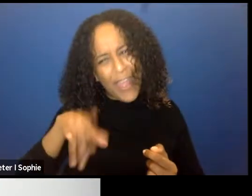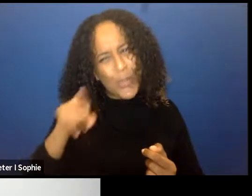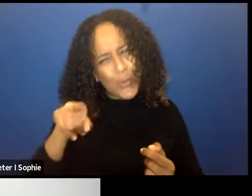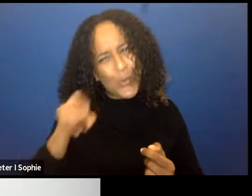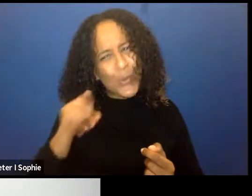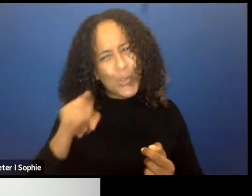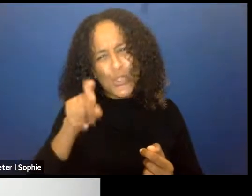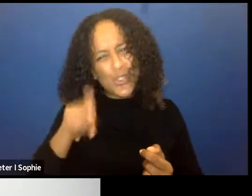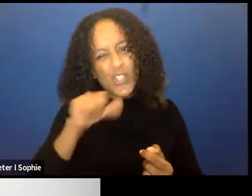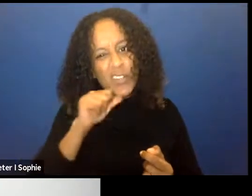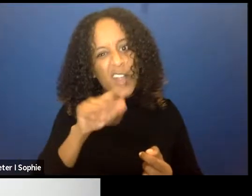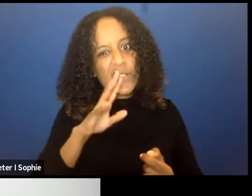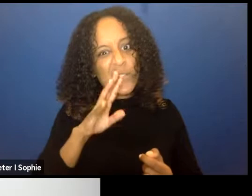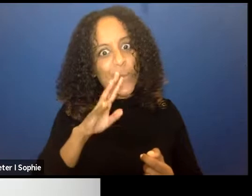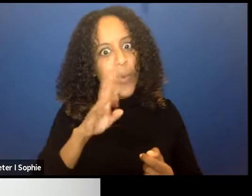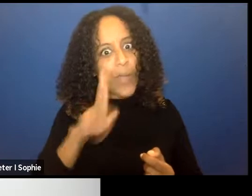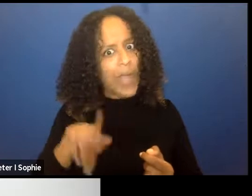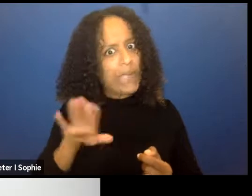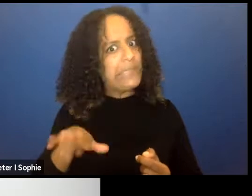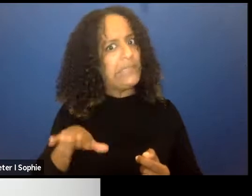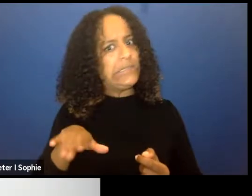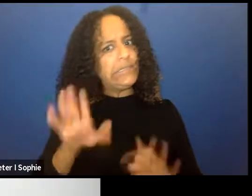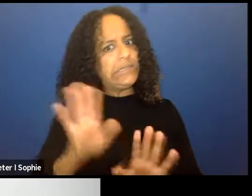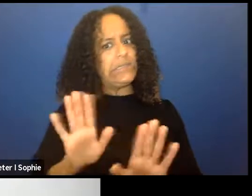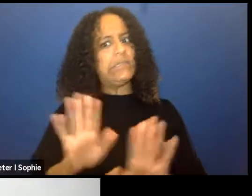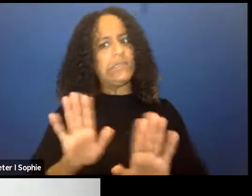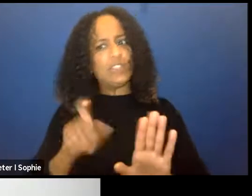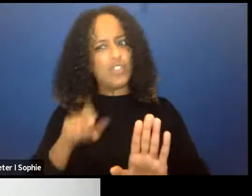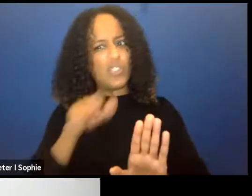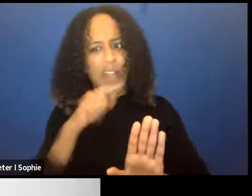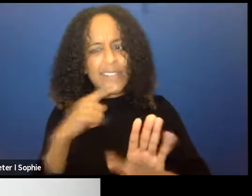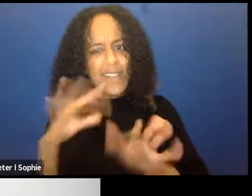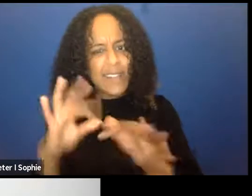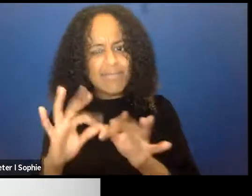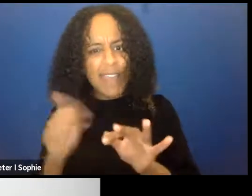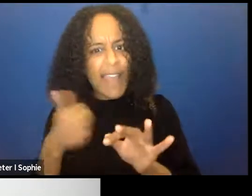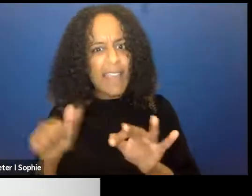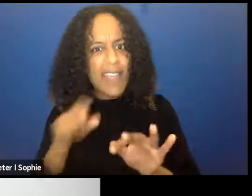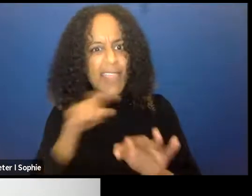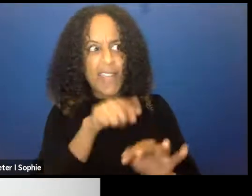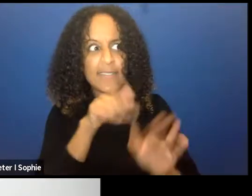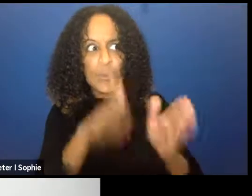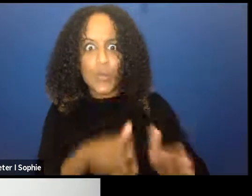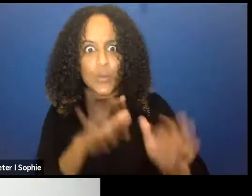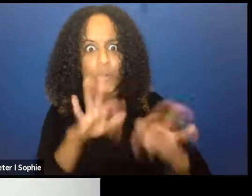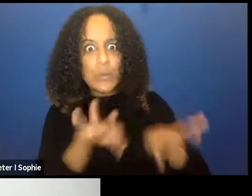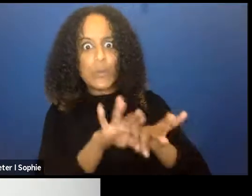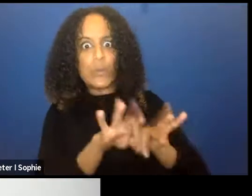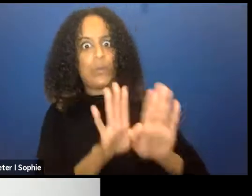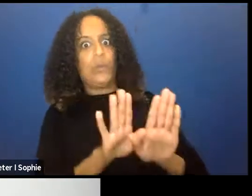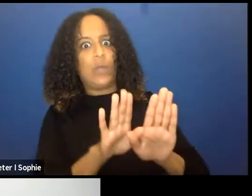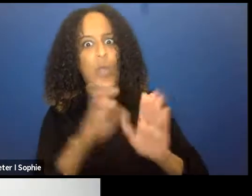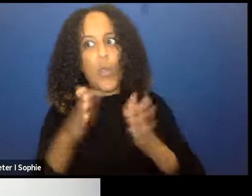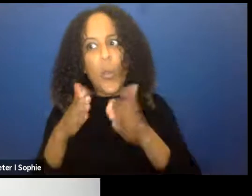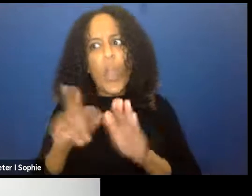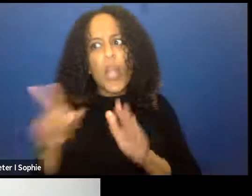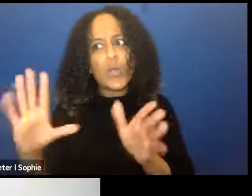you shouldn't have spoke up. You shouldn't have said anything. That was this person. You can't speak up, or the way you said